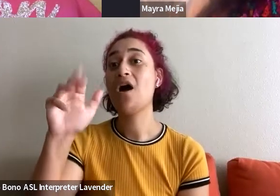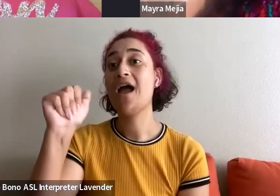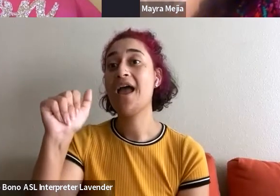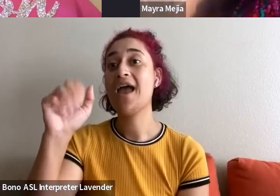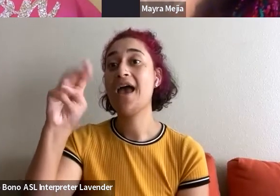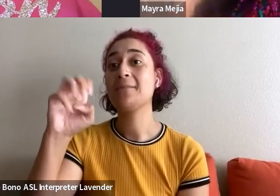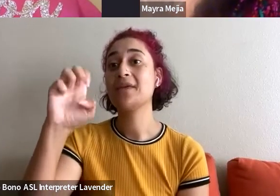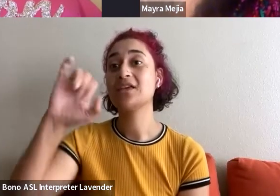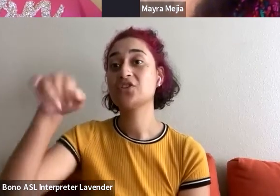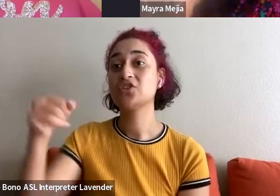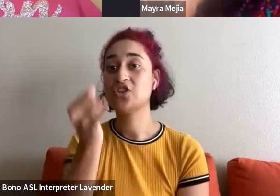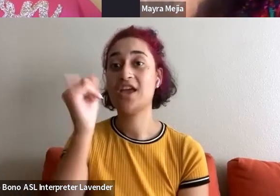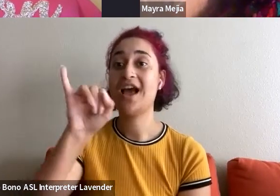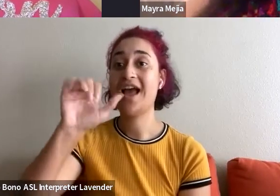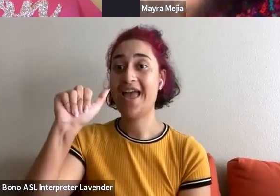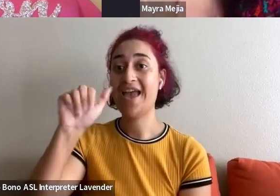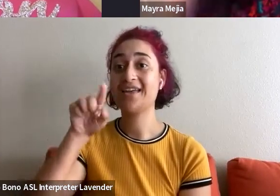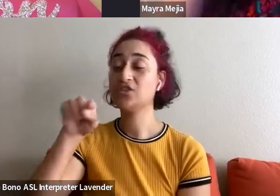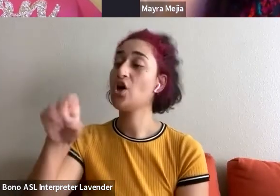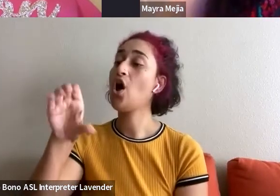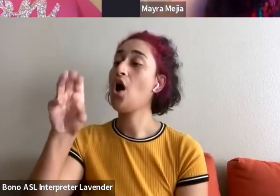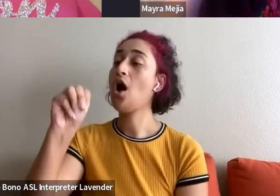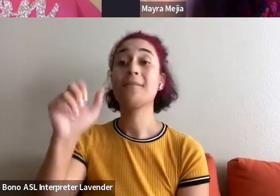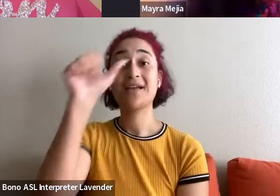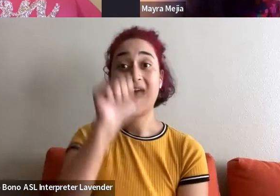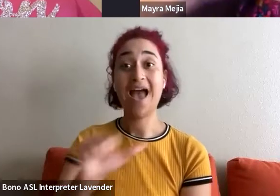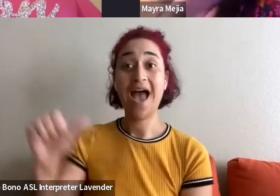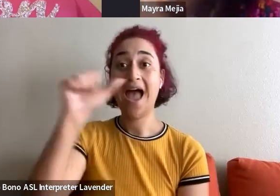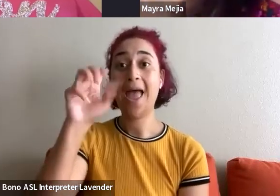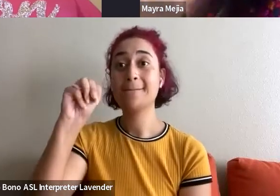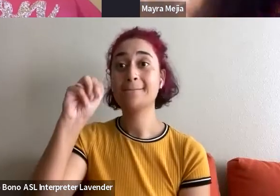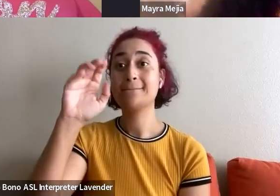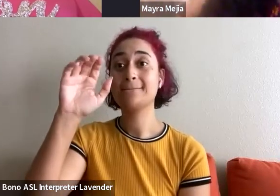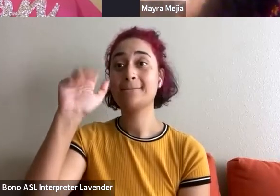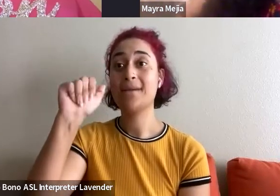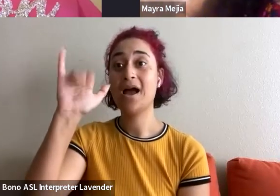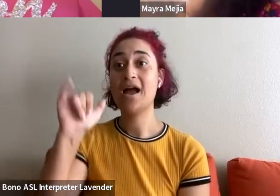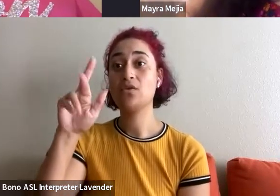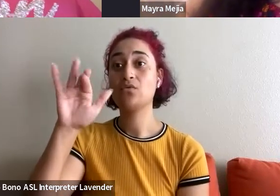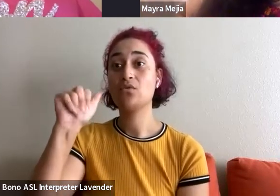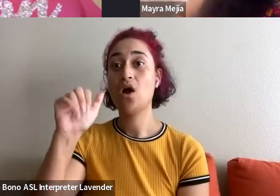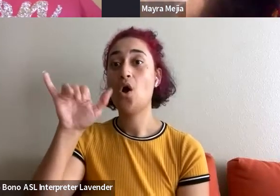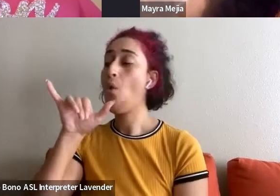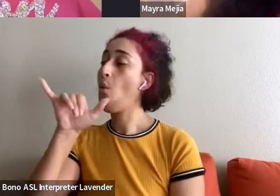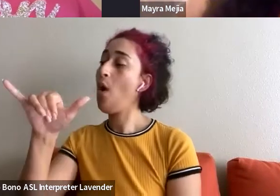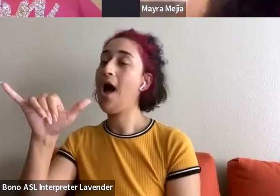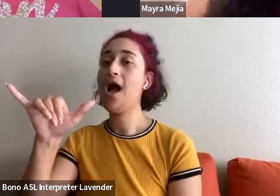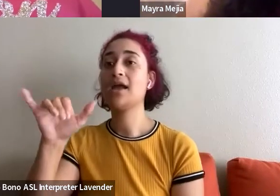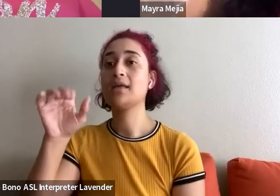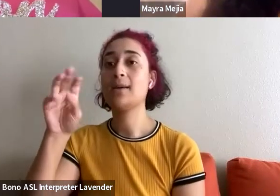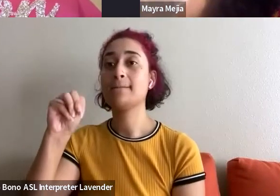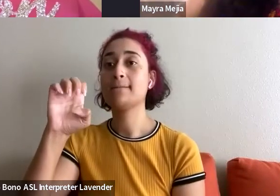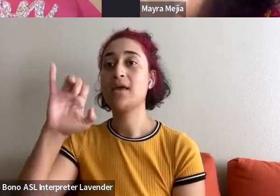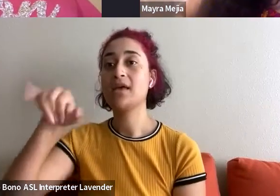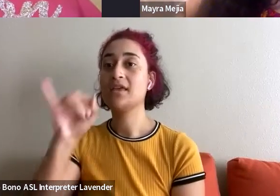MEJIA.com. On Instagram, she is at Mayra Y Mejia. And Darlene will put